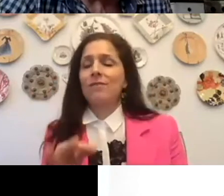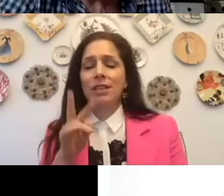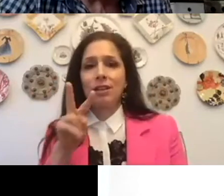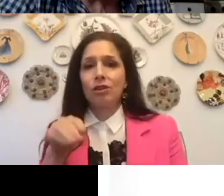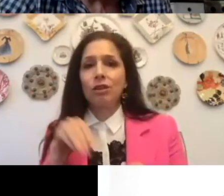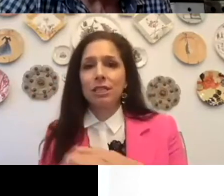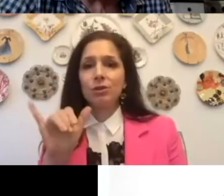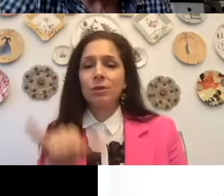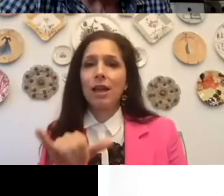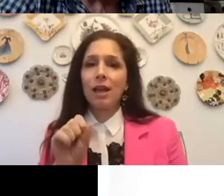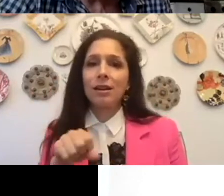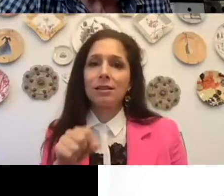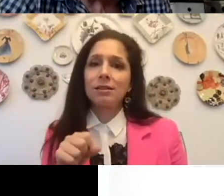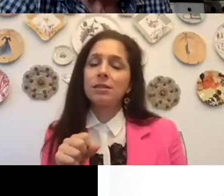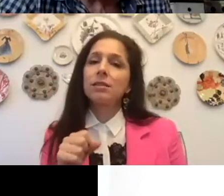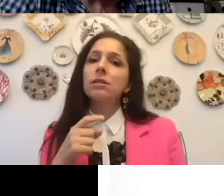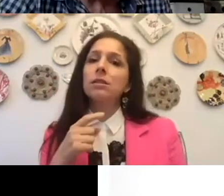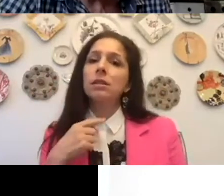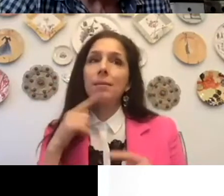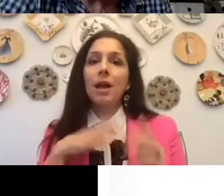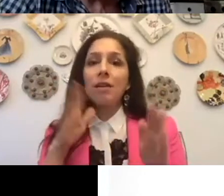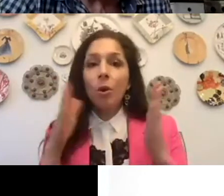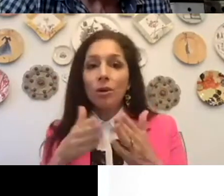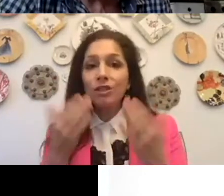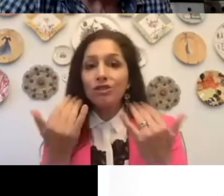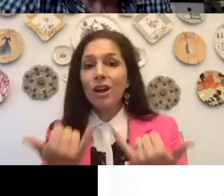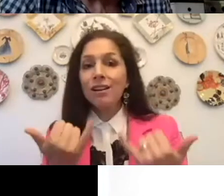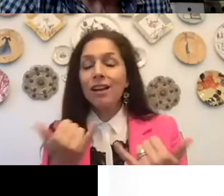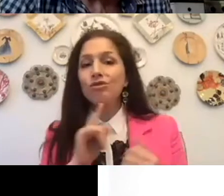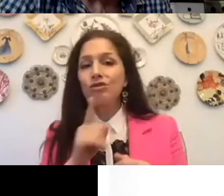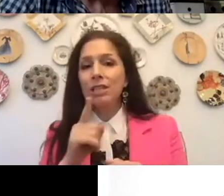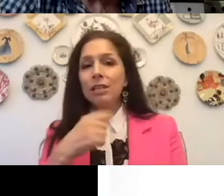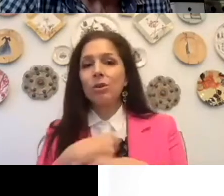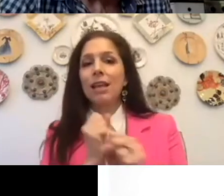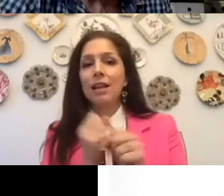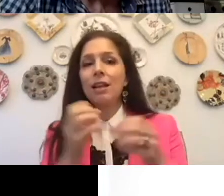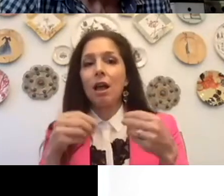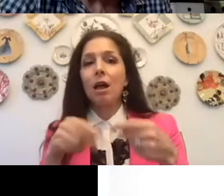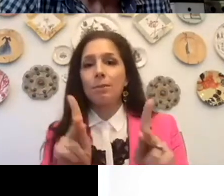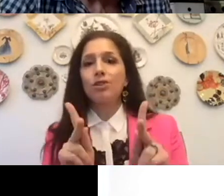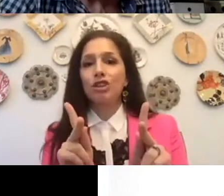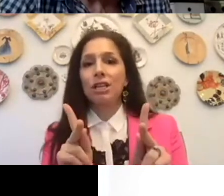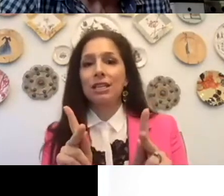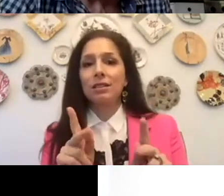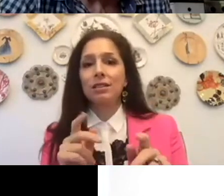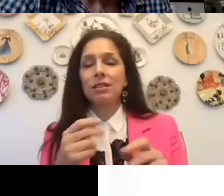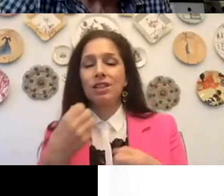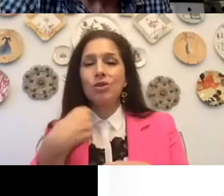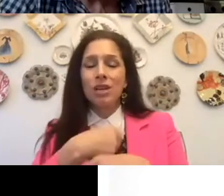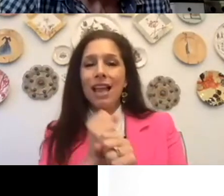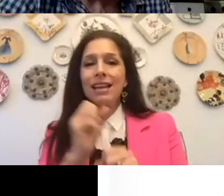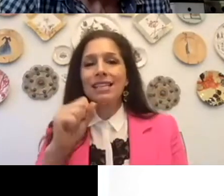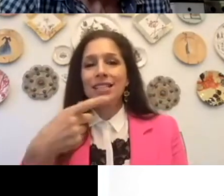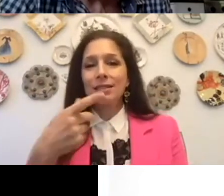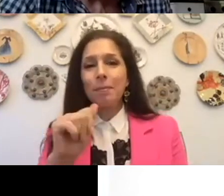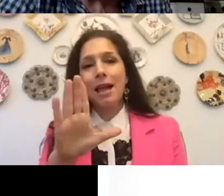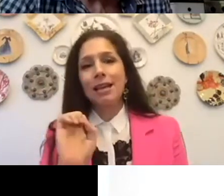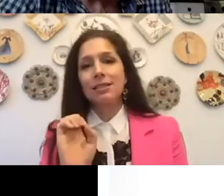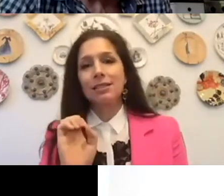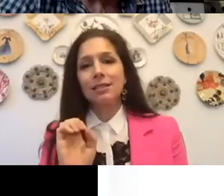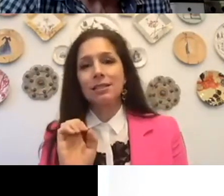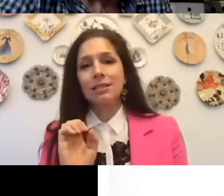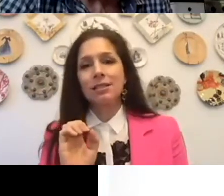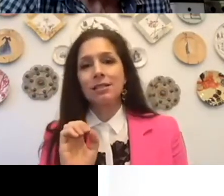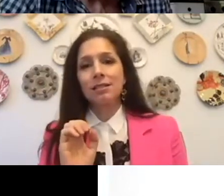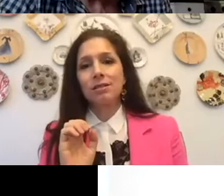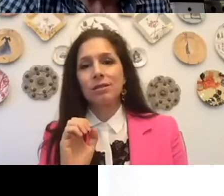in the writer's room, I would definitely look into that, absolutely. But I think my focus currently is that I want to create opportunities. Like